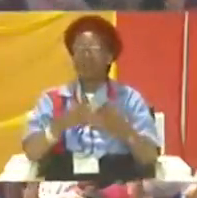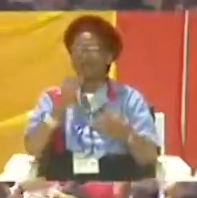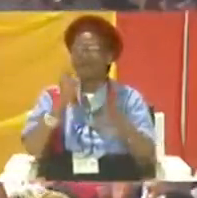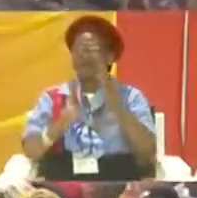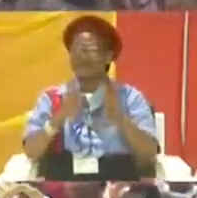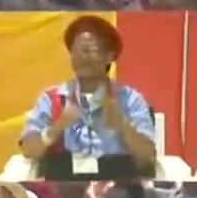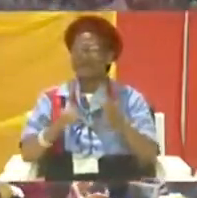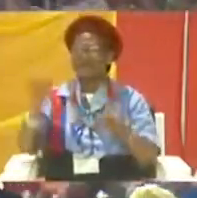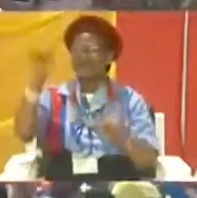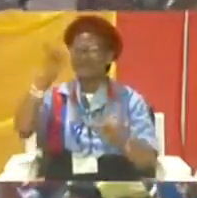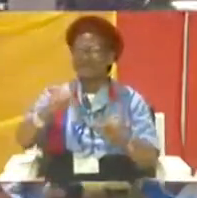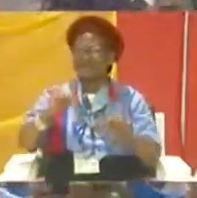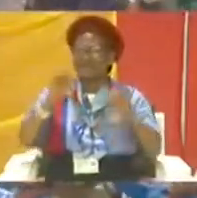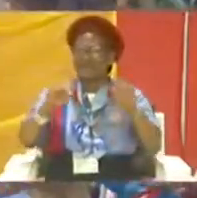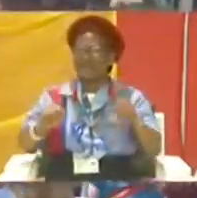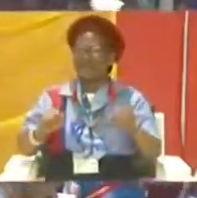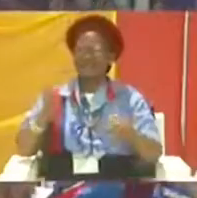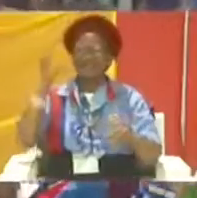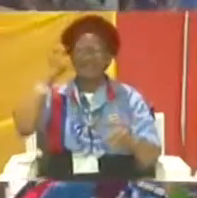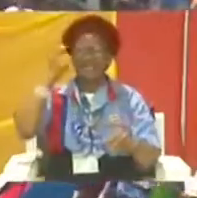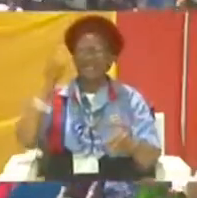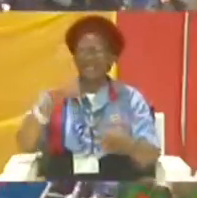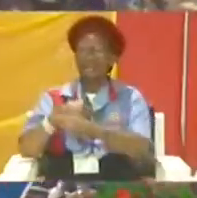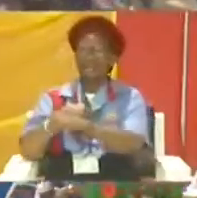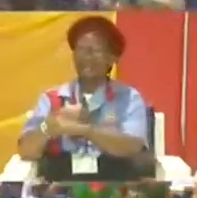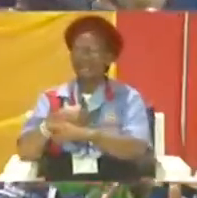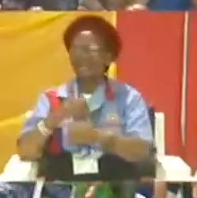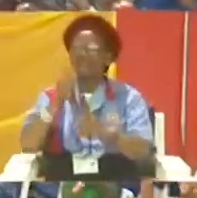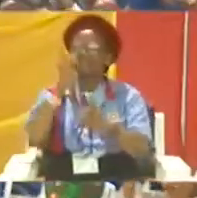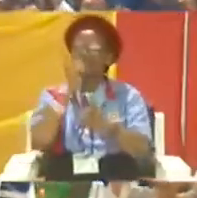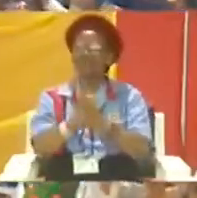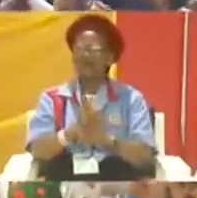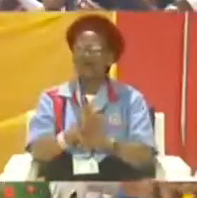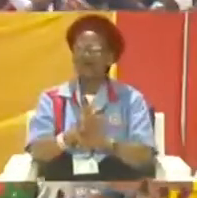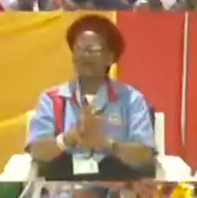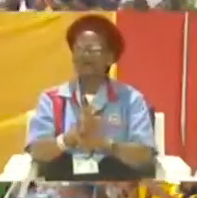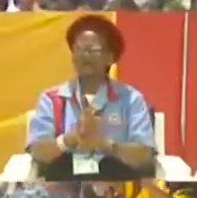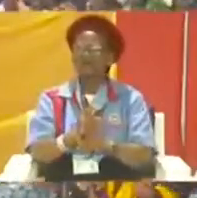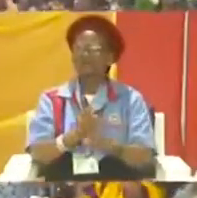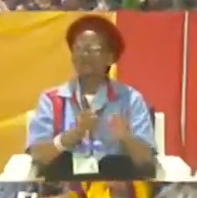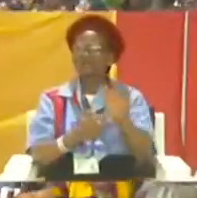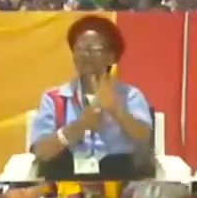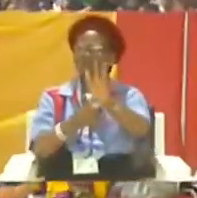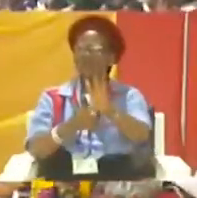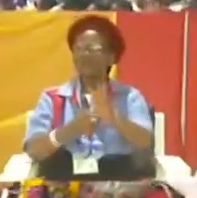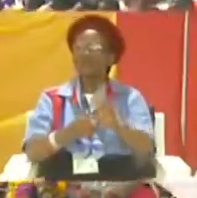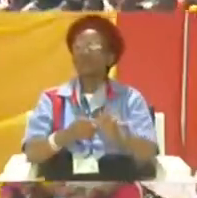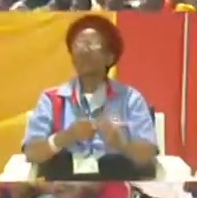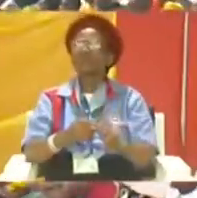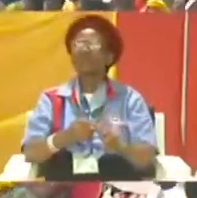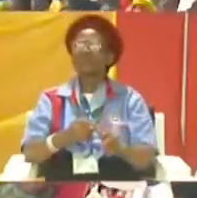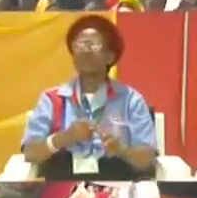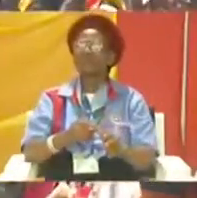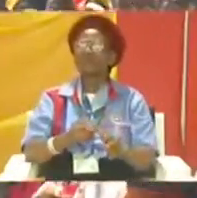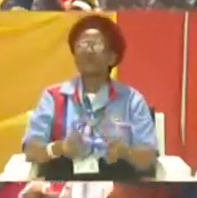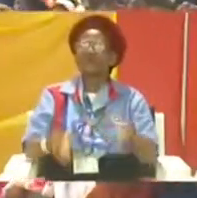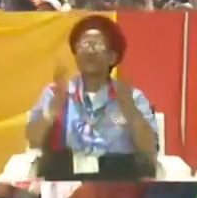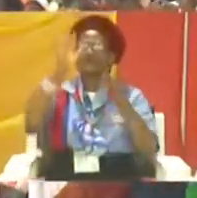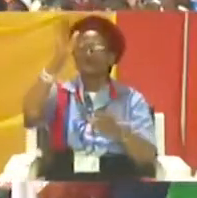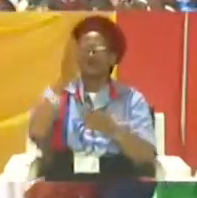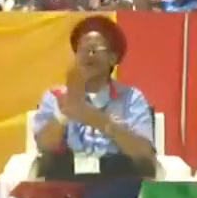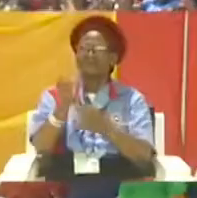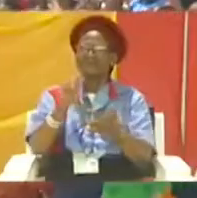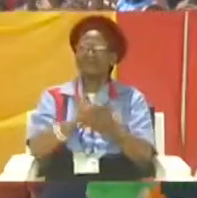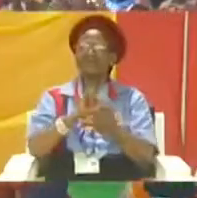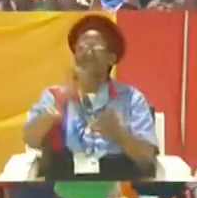Please show me as many of them as you can. That's the old